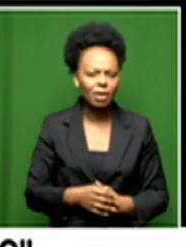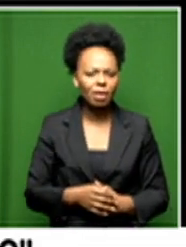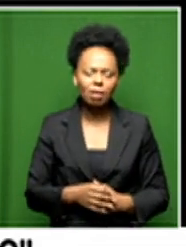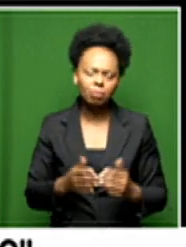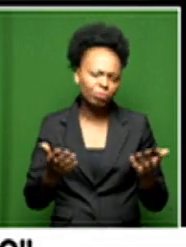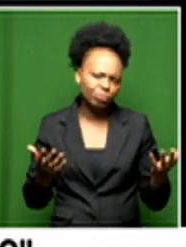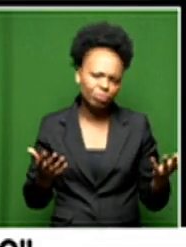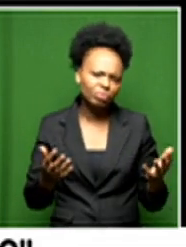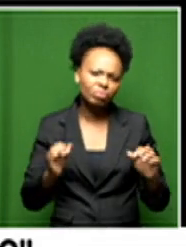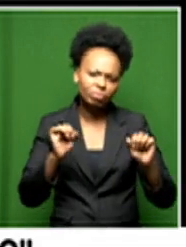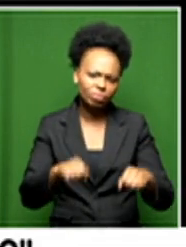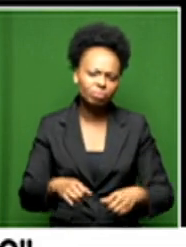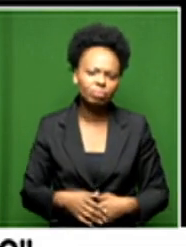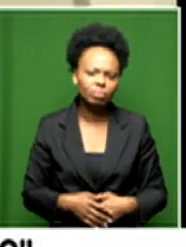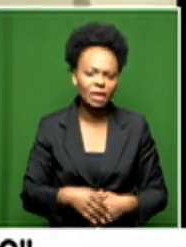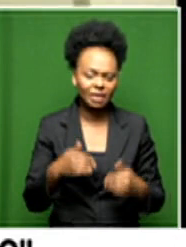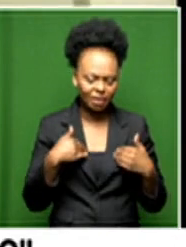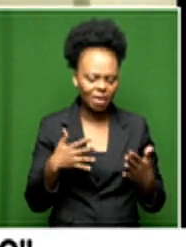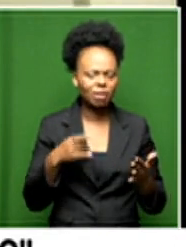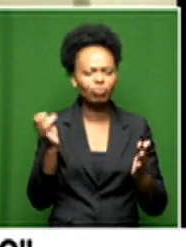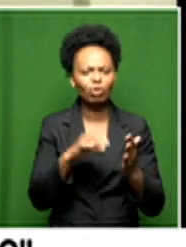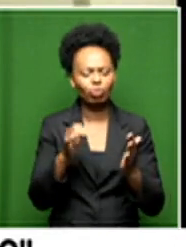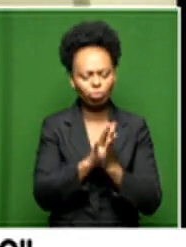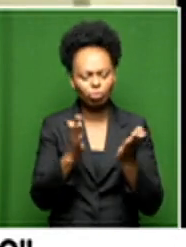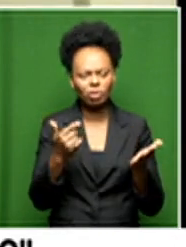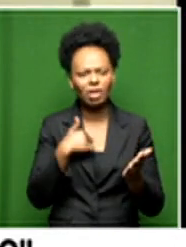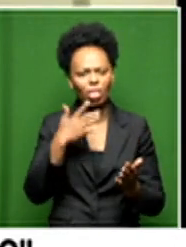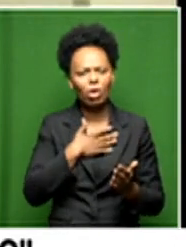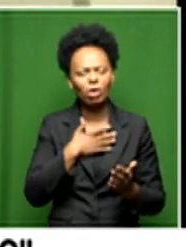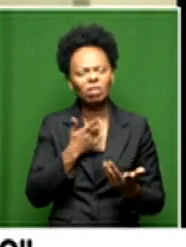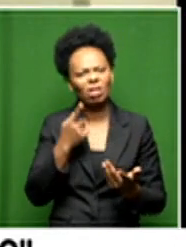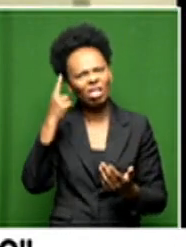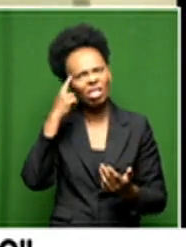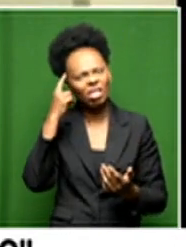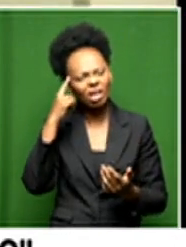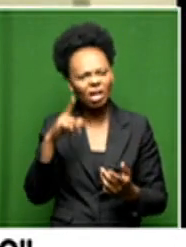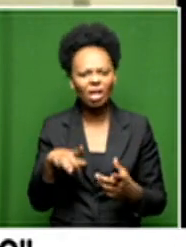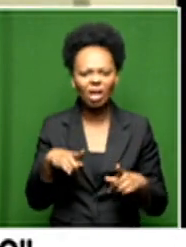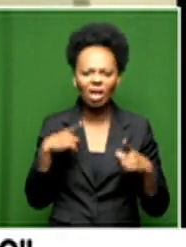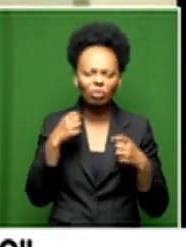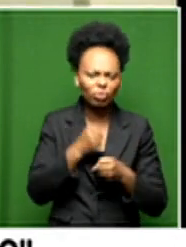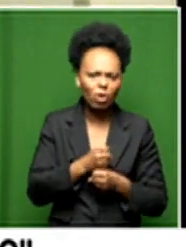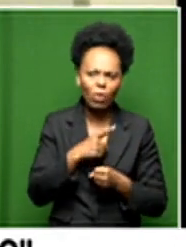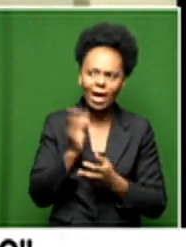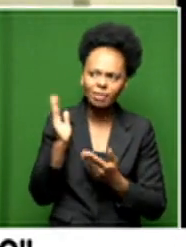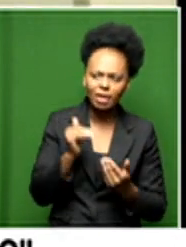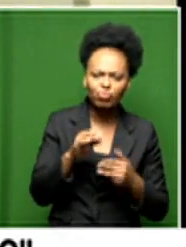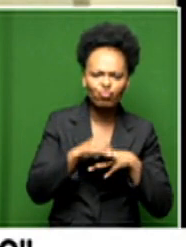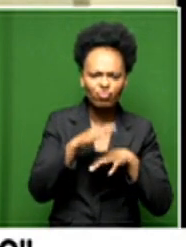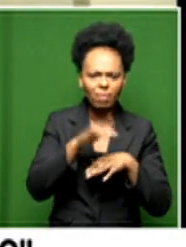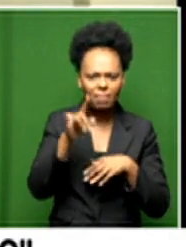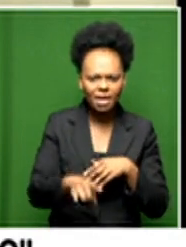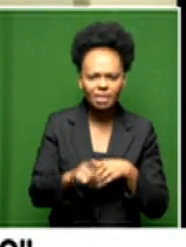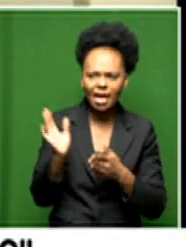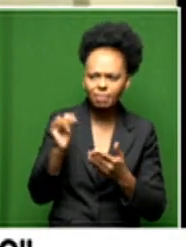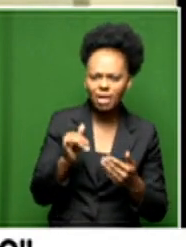Yeah, I mean, I say in the beginning of the book, I just felt like I was stuck in my life. I was expected to be married. I was expected to have children. I